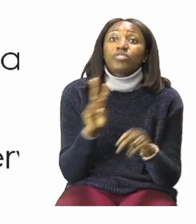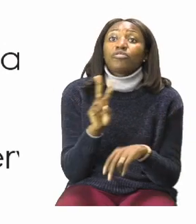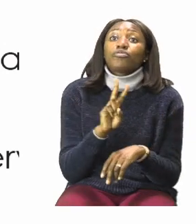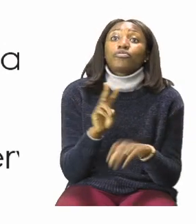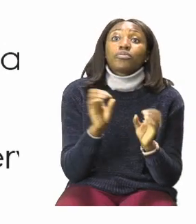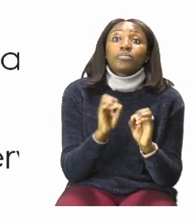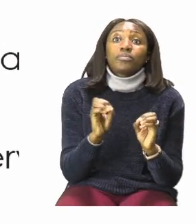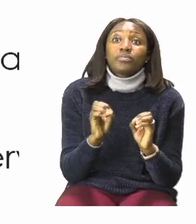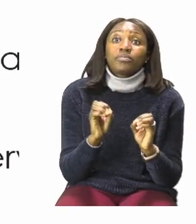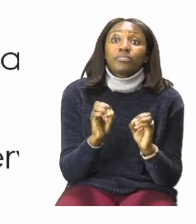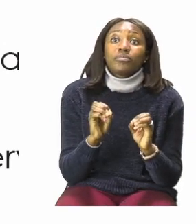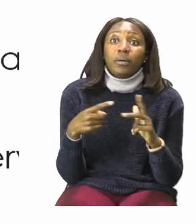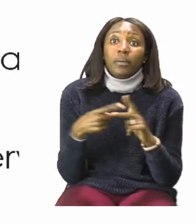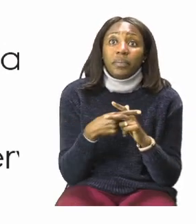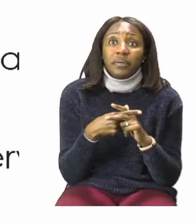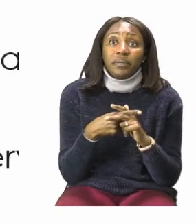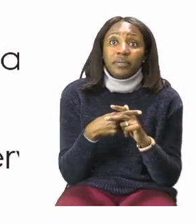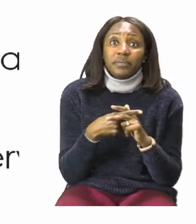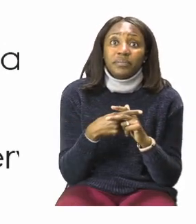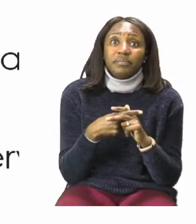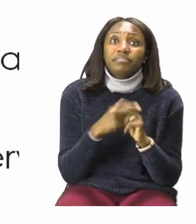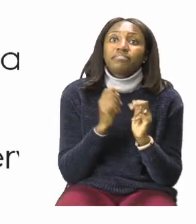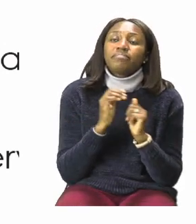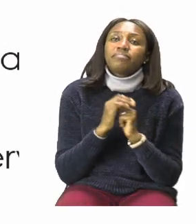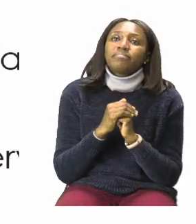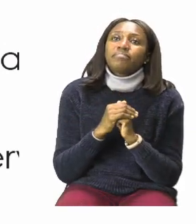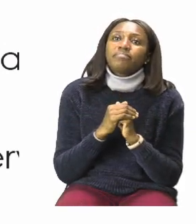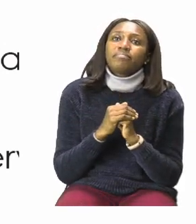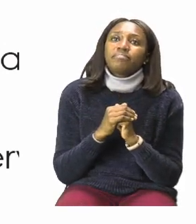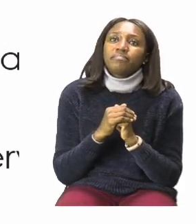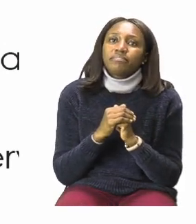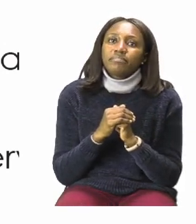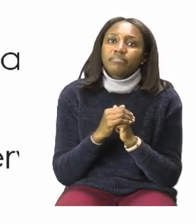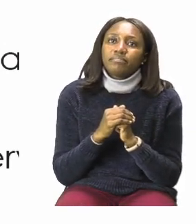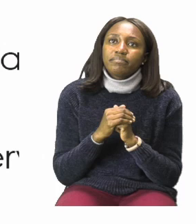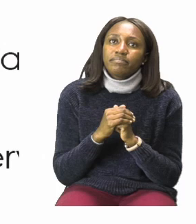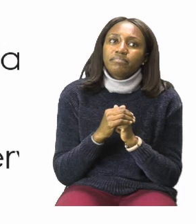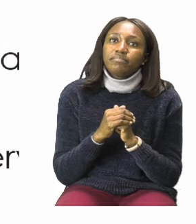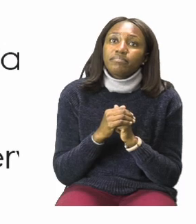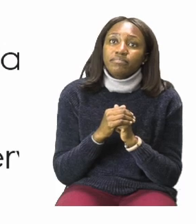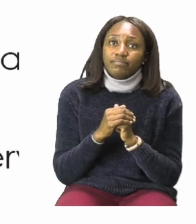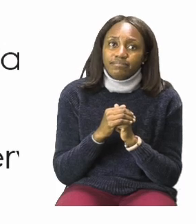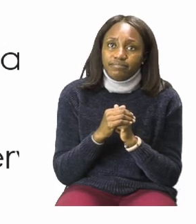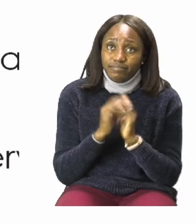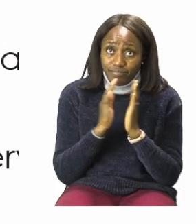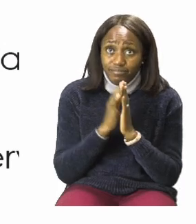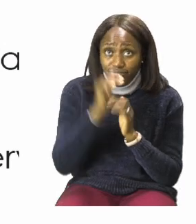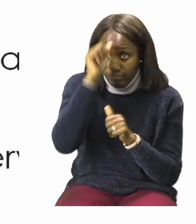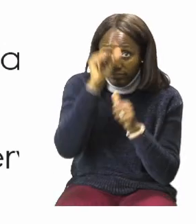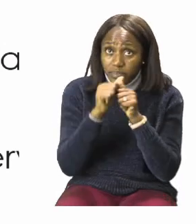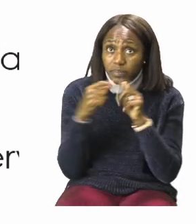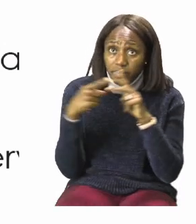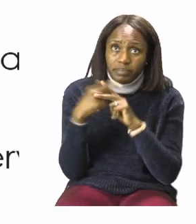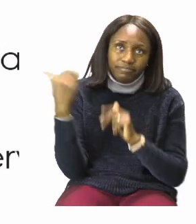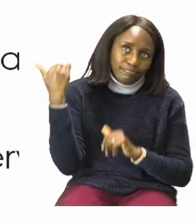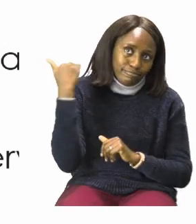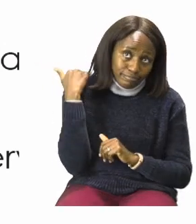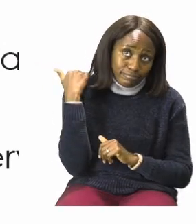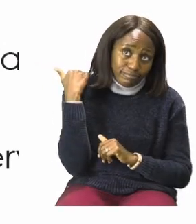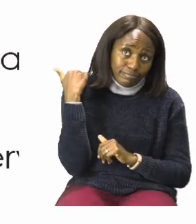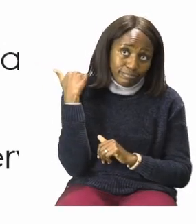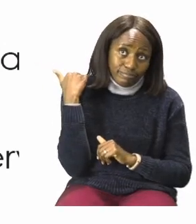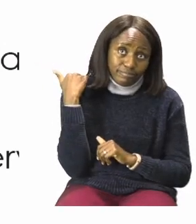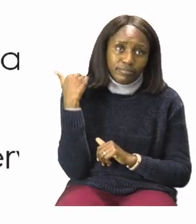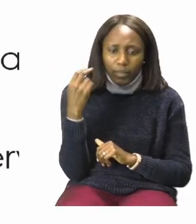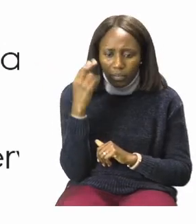word first before you actually put it in the sentence. That way, you'll be able to understand whether you have changed